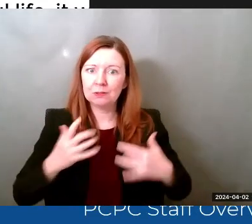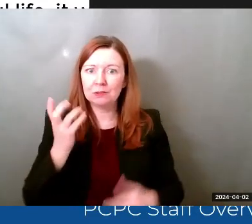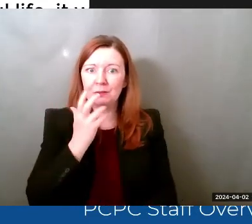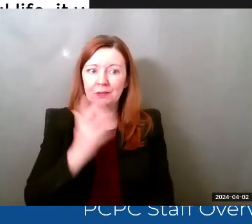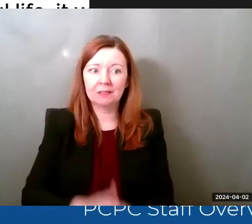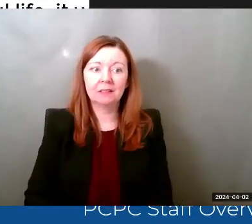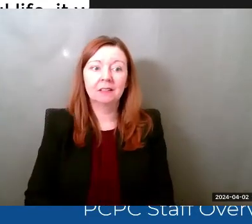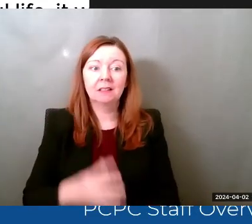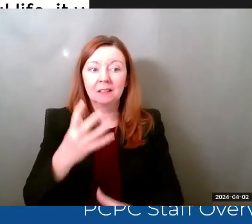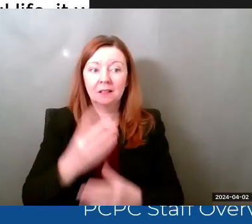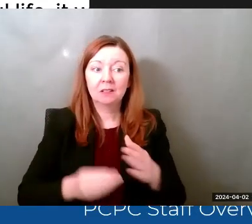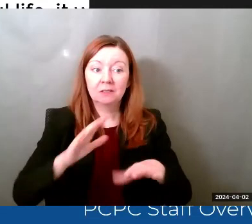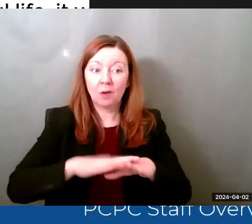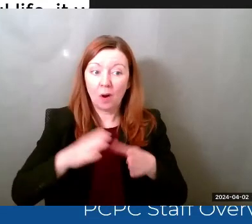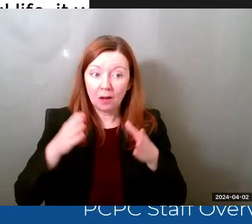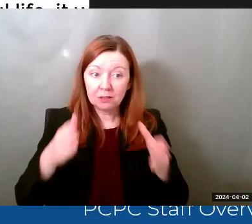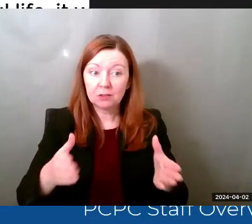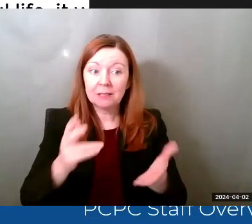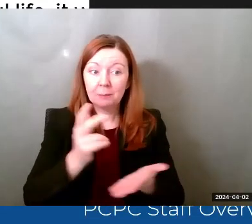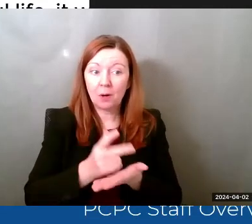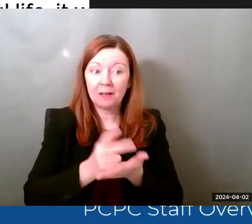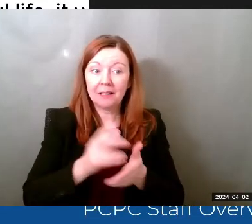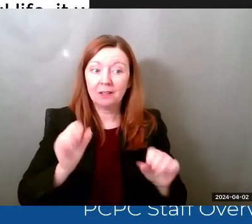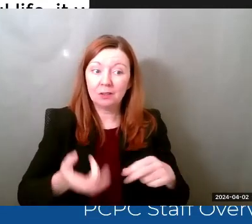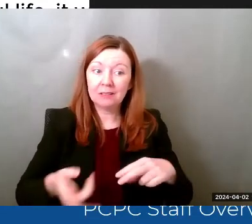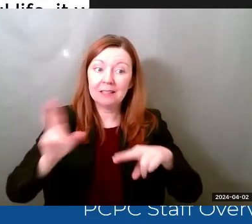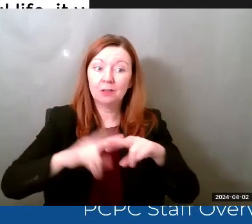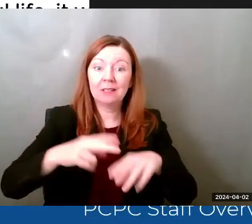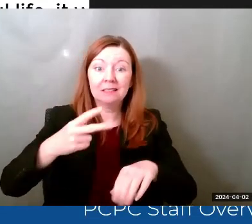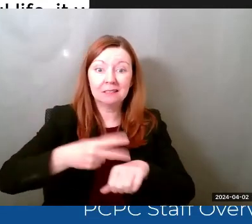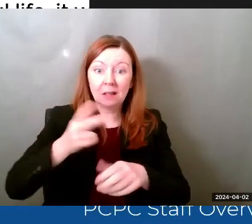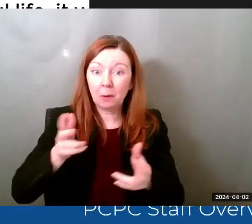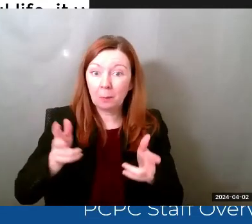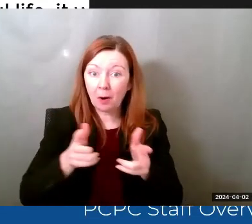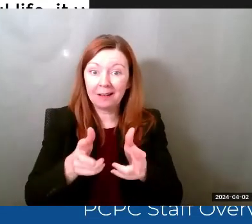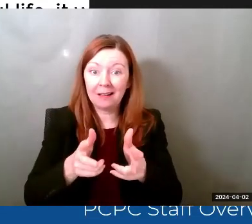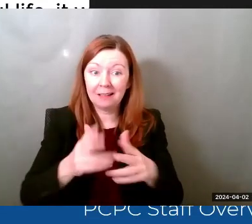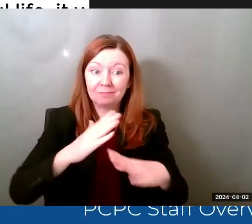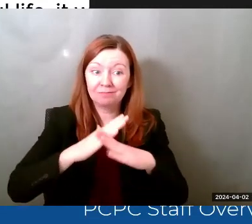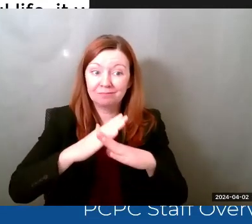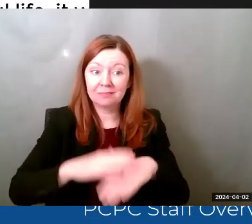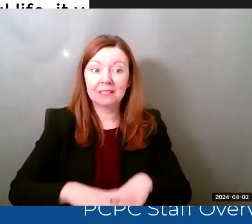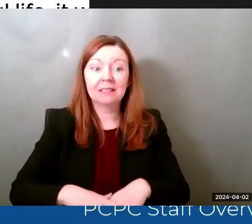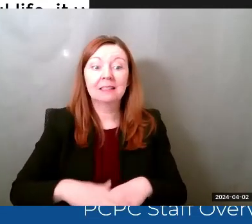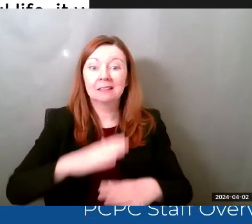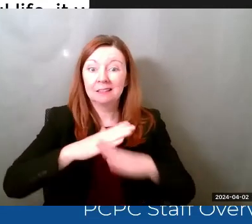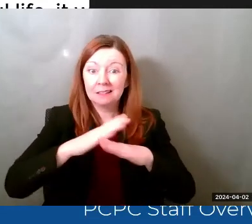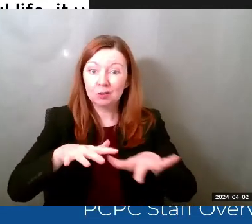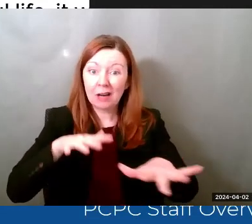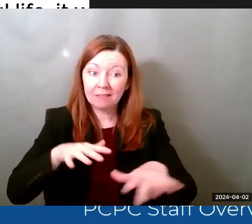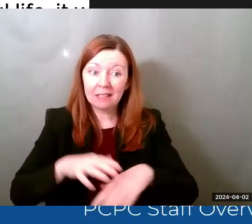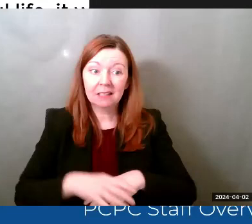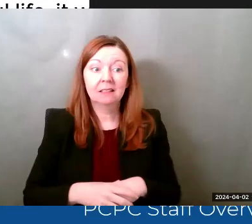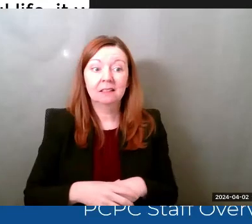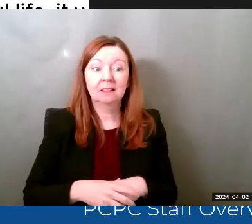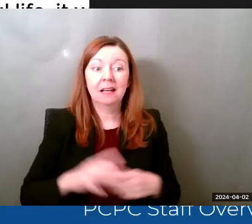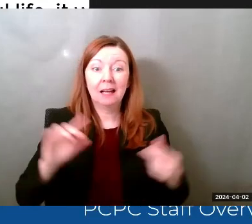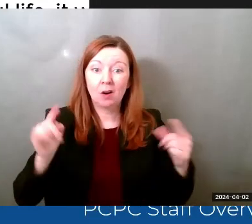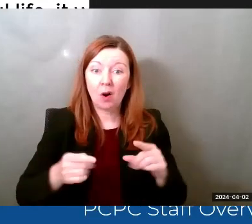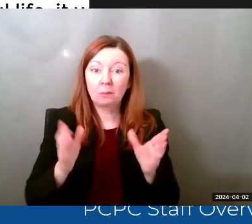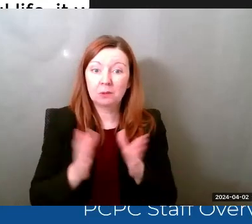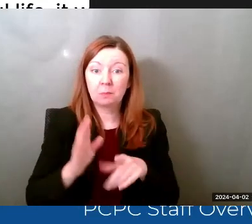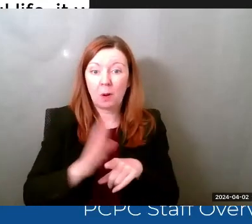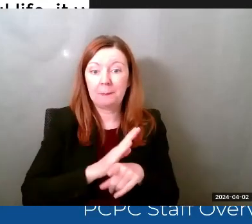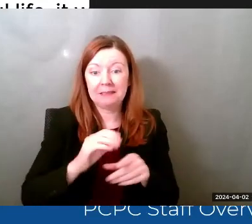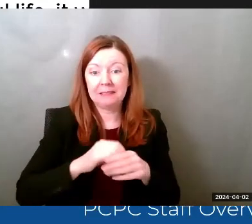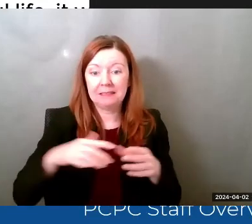The loss of on-street parking could increase double parking, hinder traffic flow, and harm small